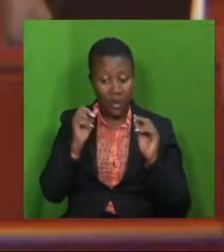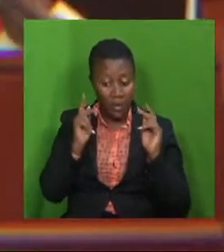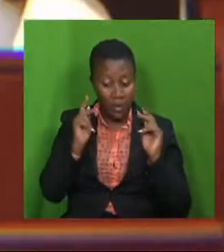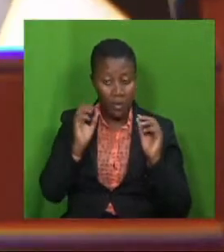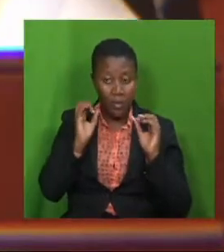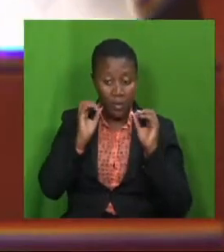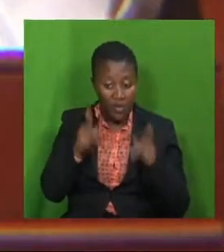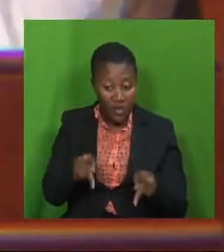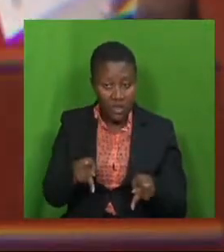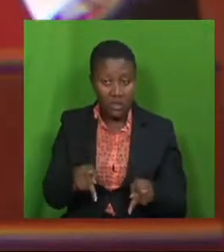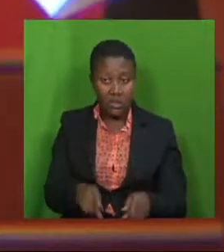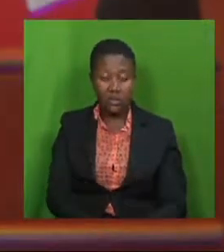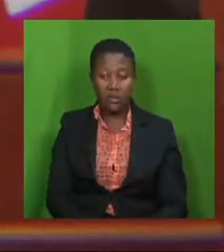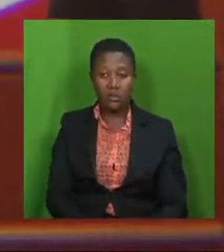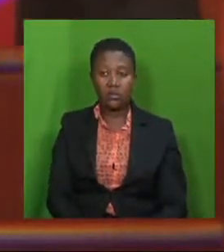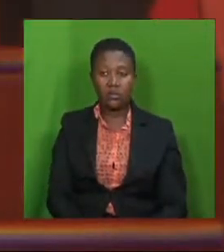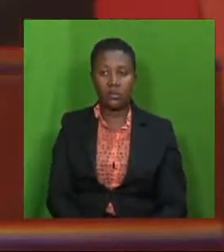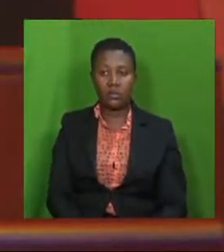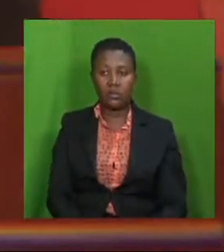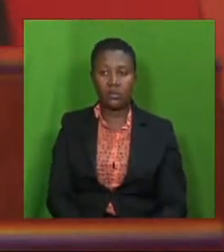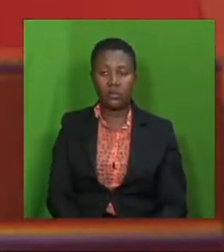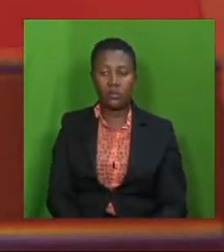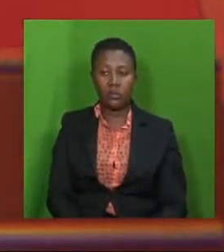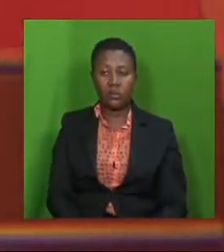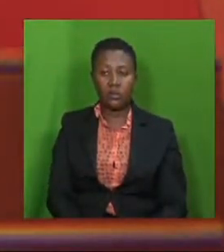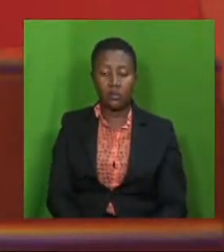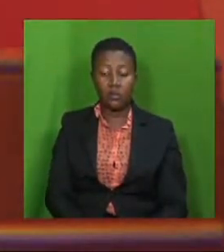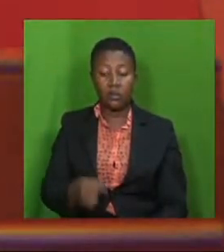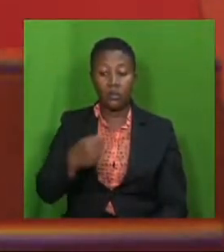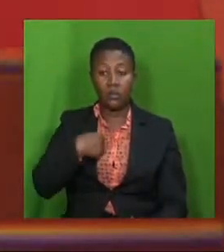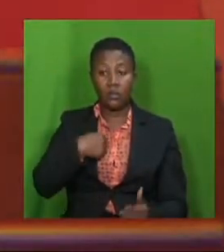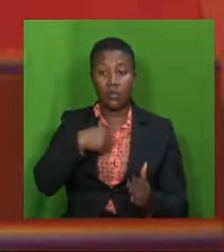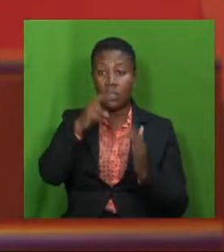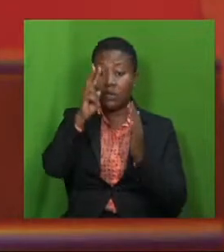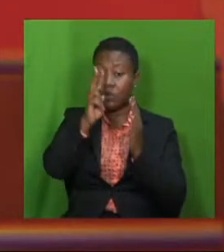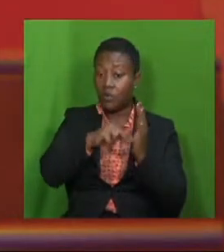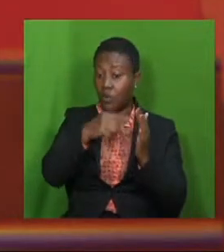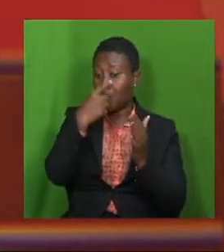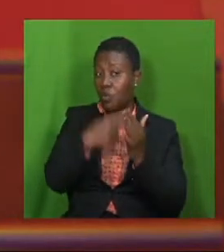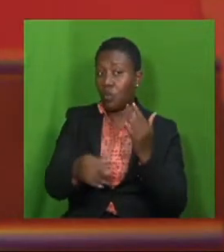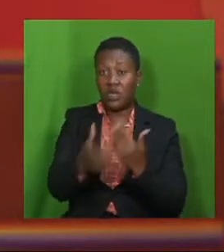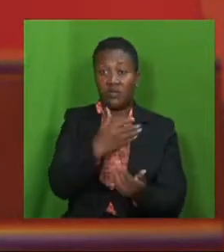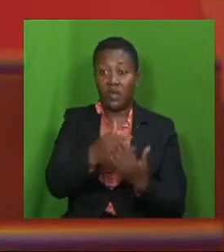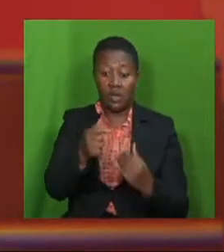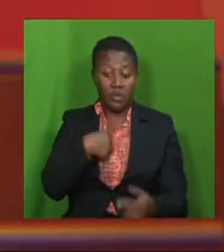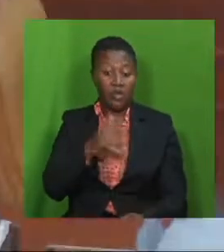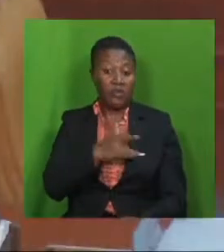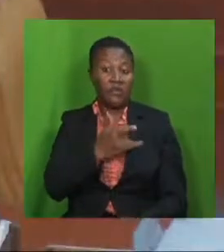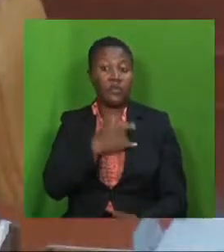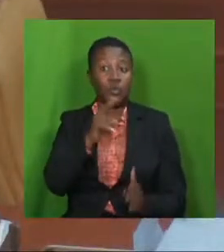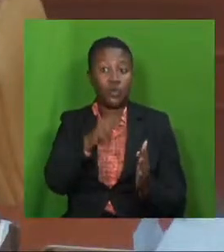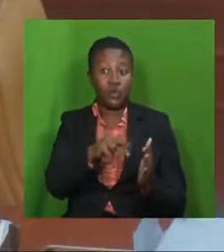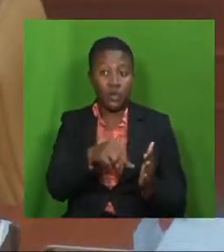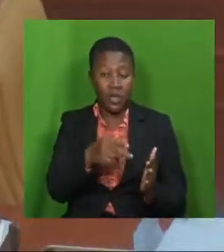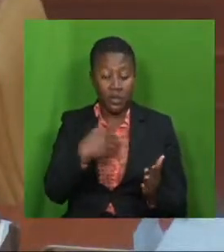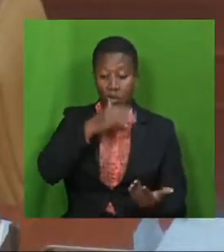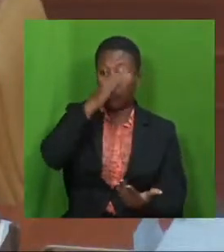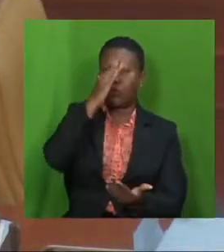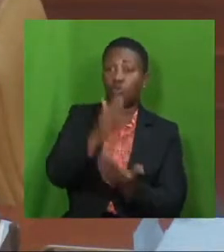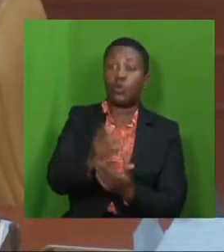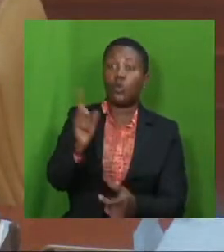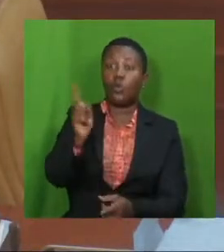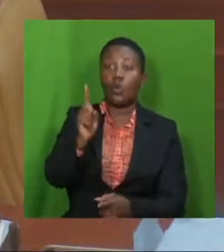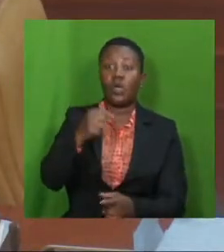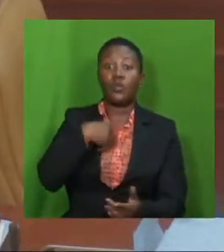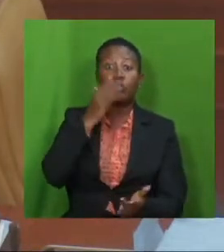orders again. Mr. Speaker, I have read what I want to read, and I've stopped where I want to stop. Honorable